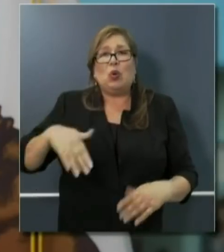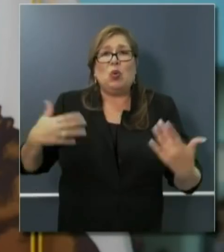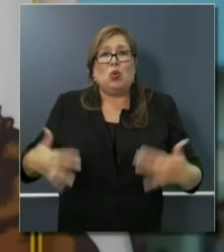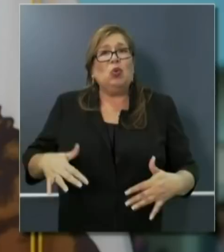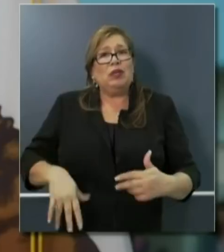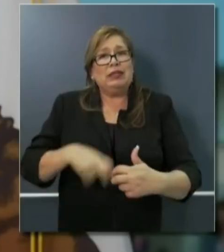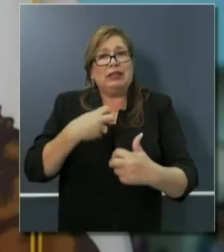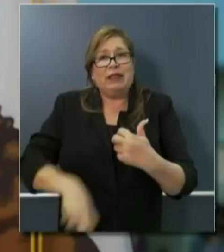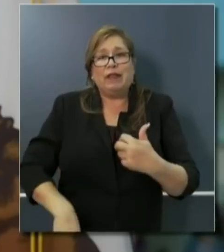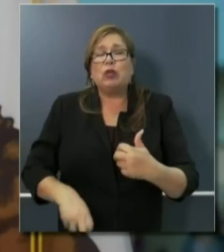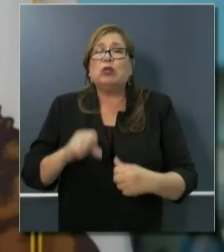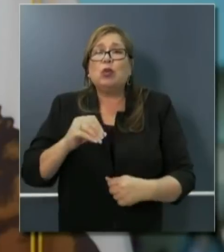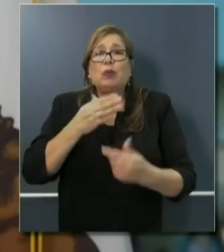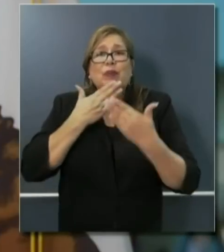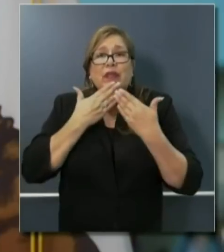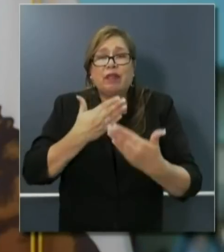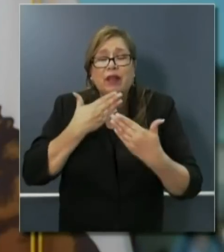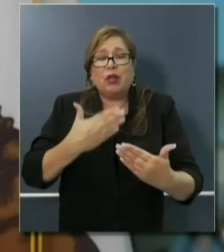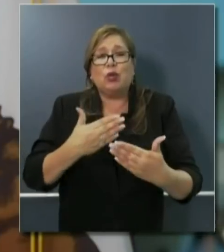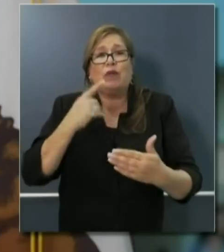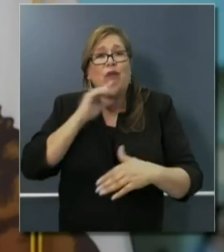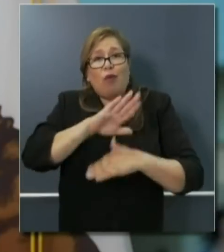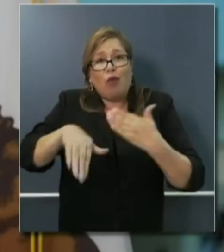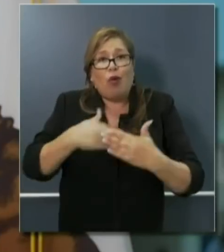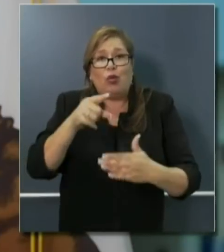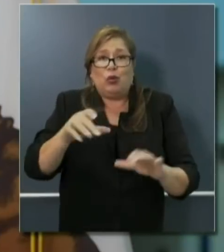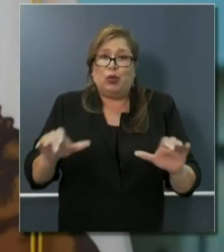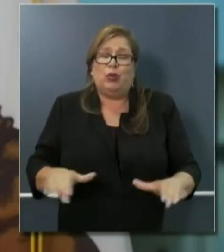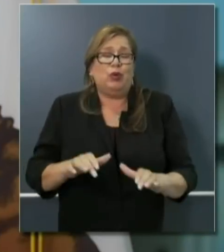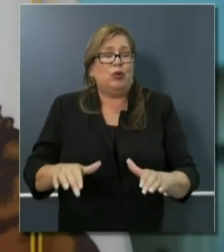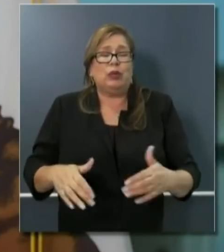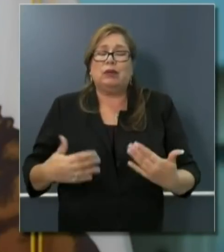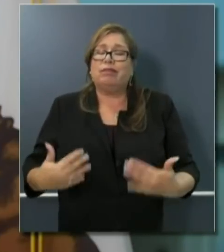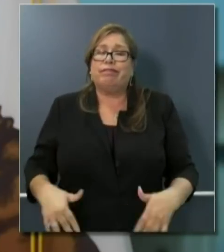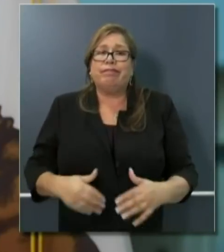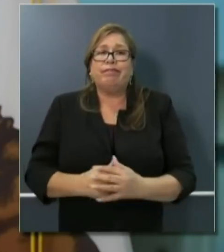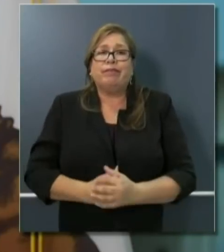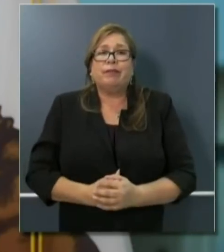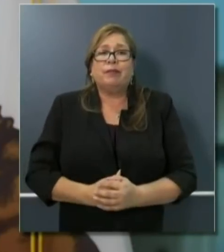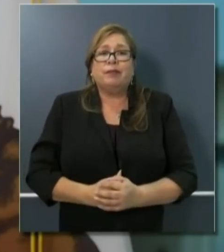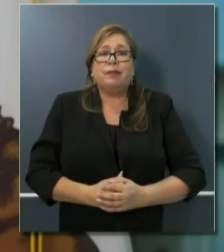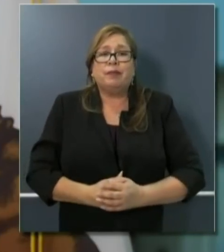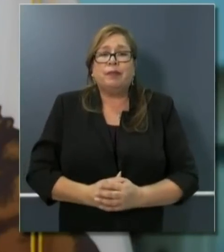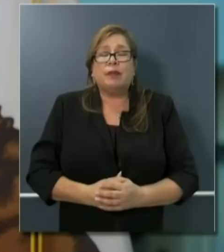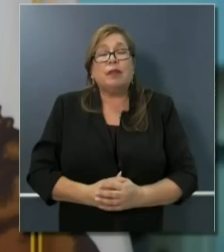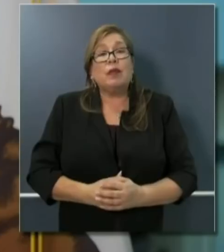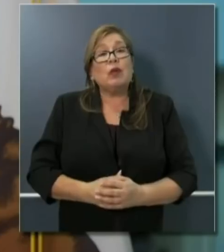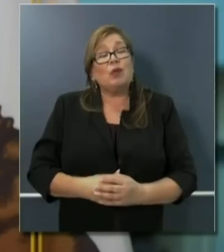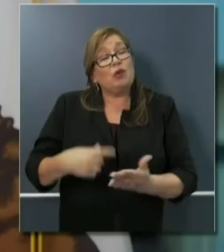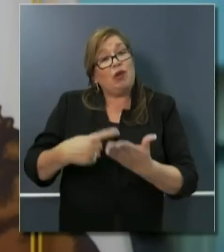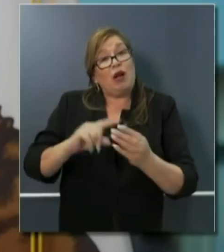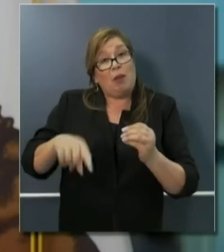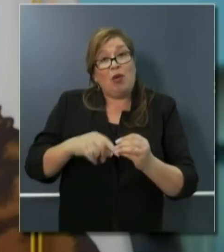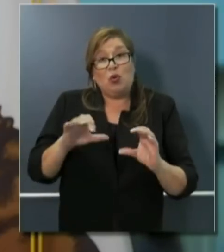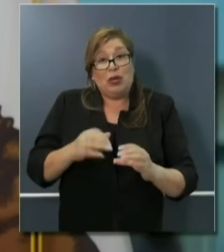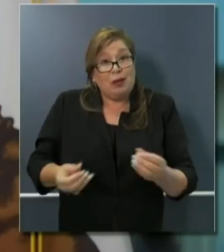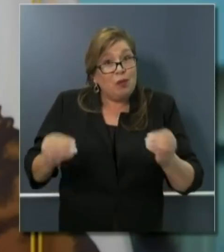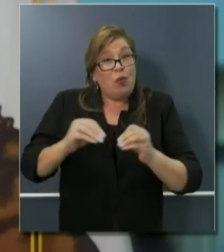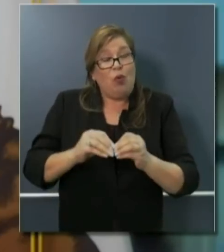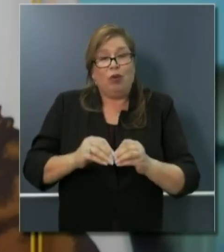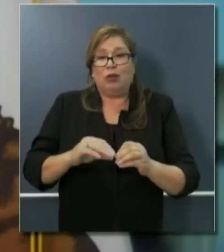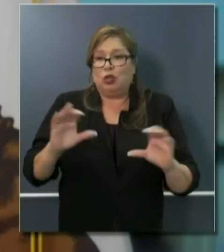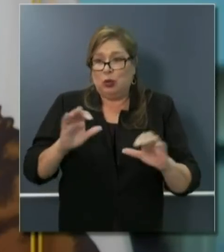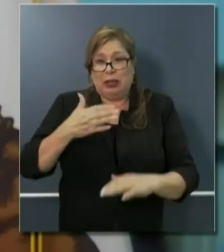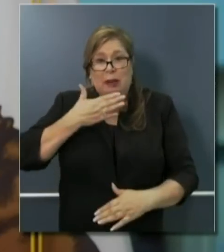so thank you for doing that and everything else you are doing. In the spirit of doing more and doing better, let